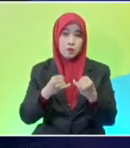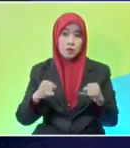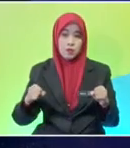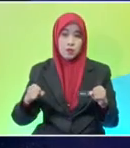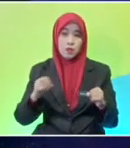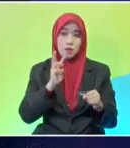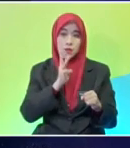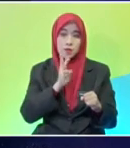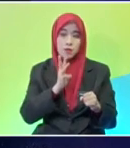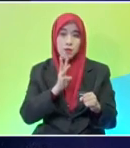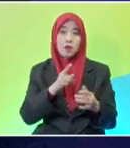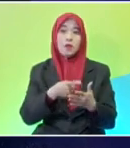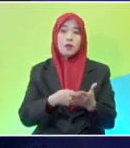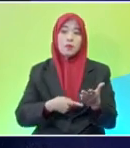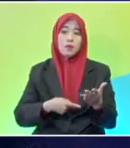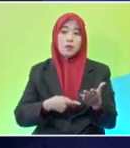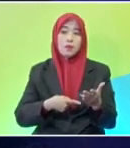you can name it. What is there?